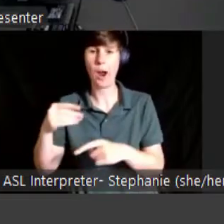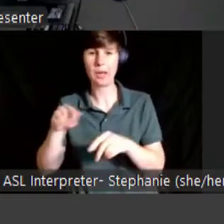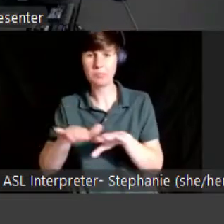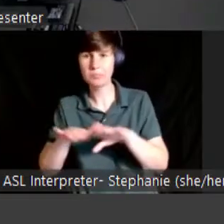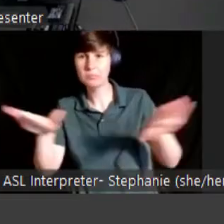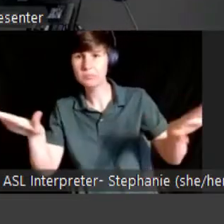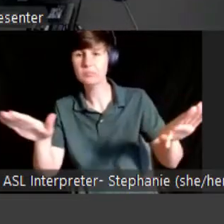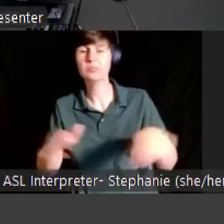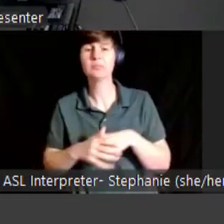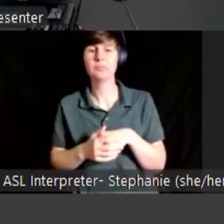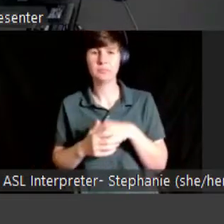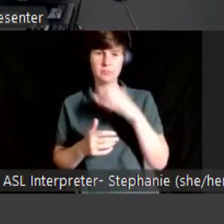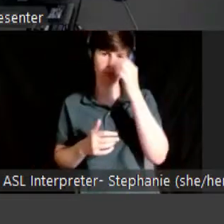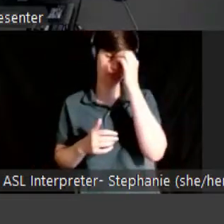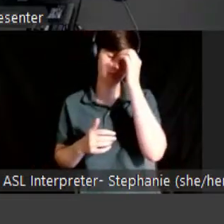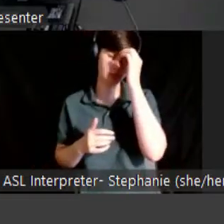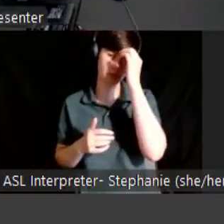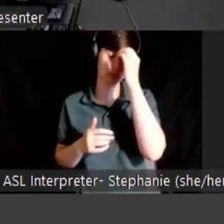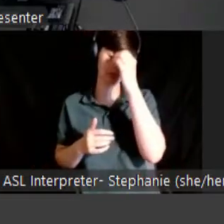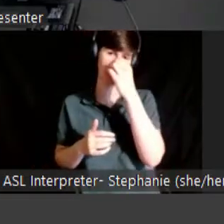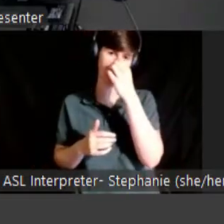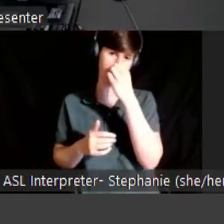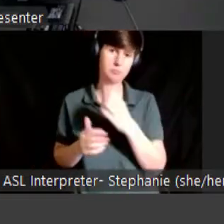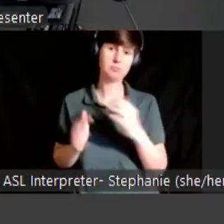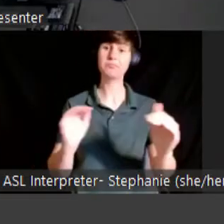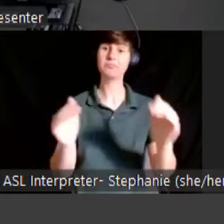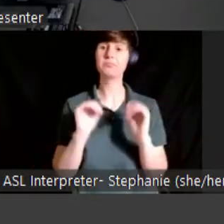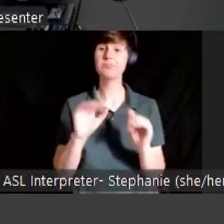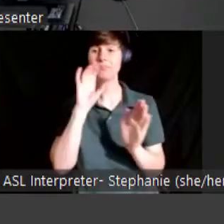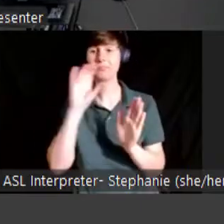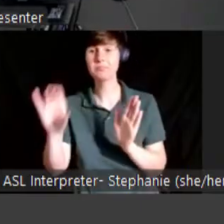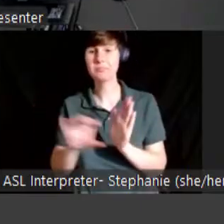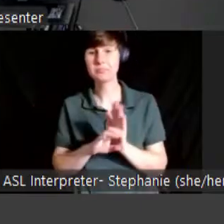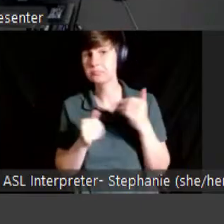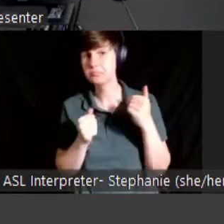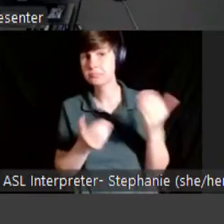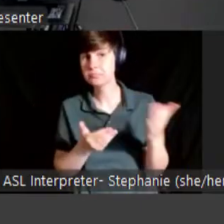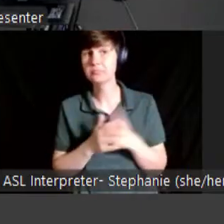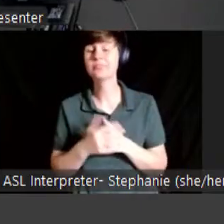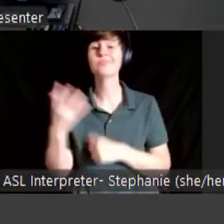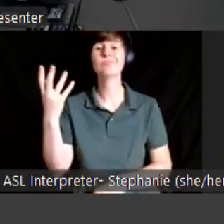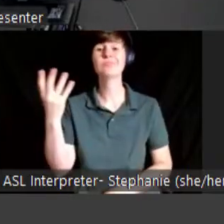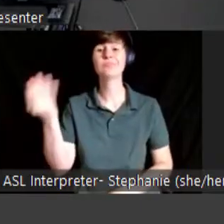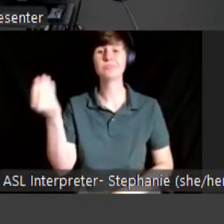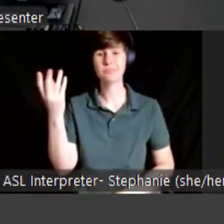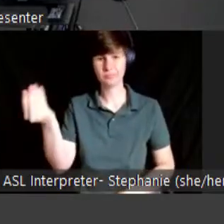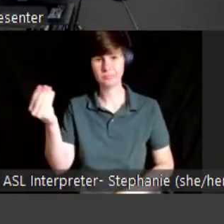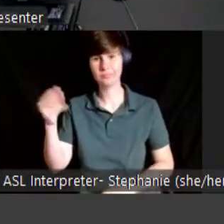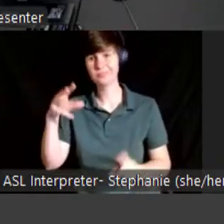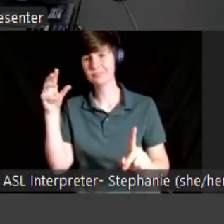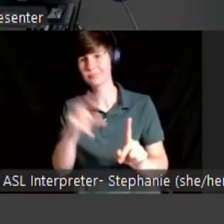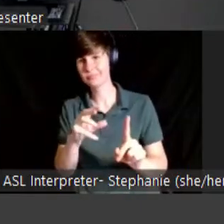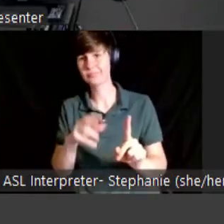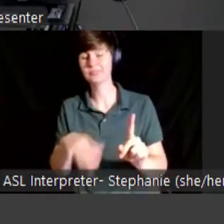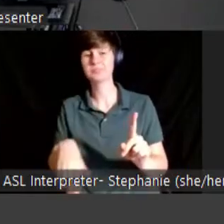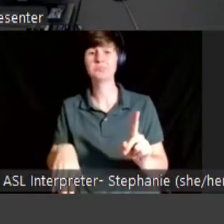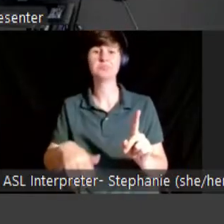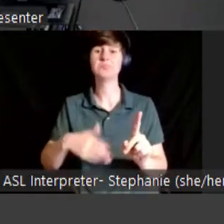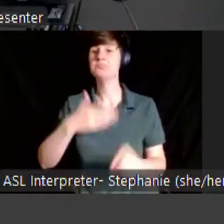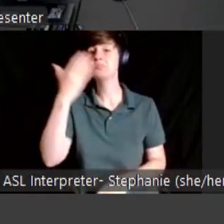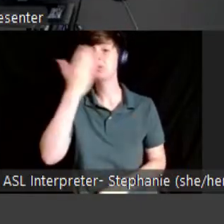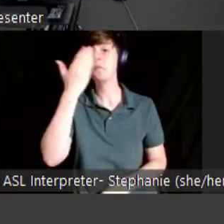floor. And then the next photo I have flipped through is the exterior photo that shows new storefront entrance